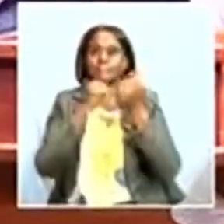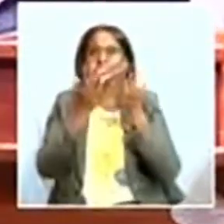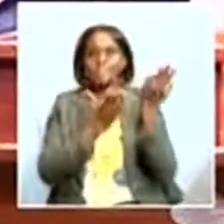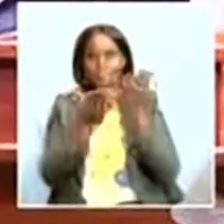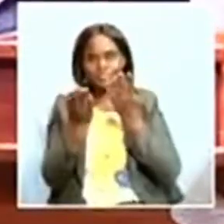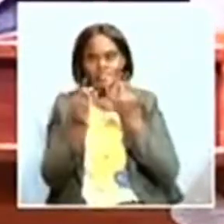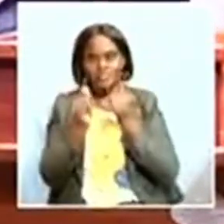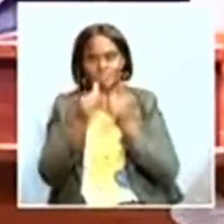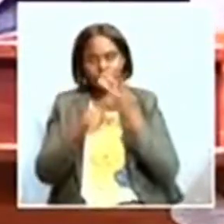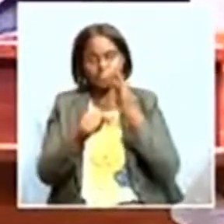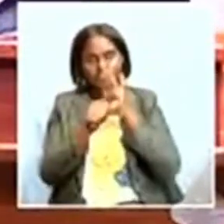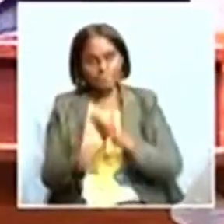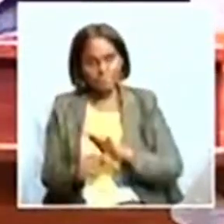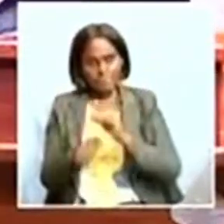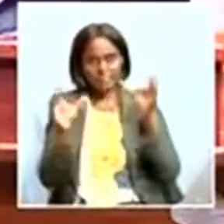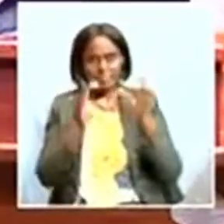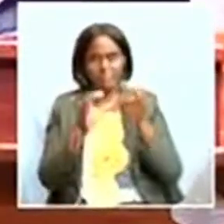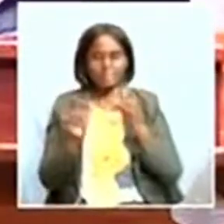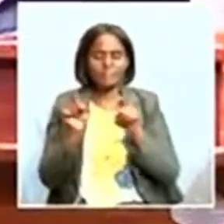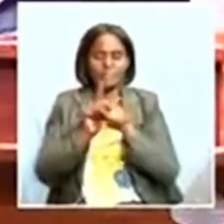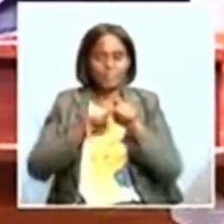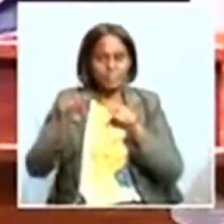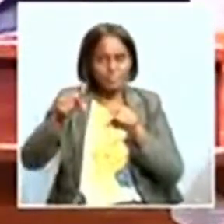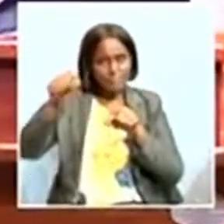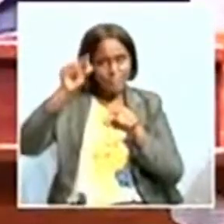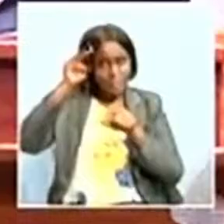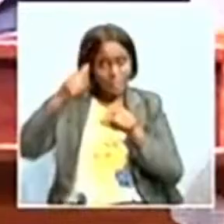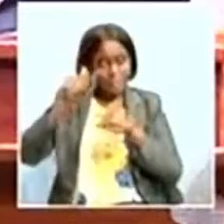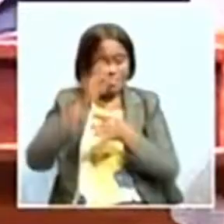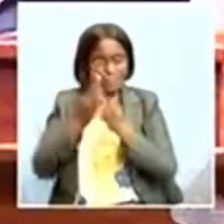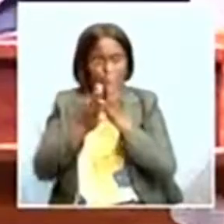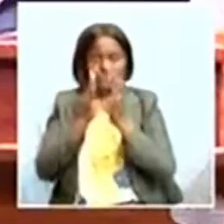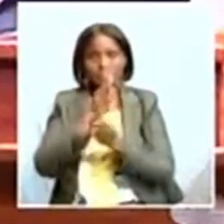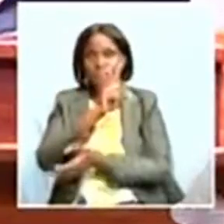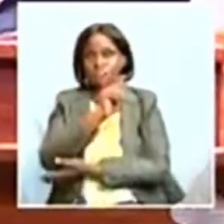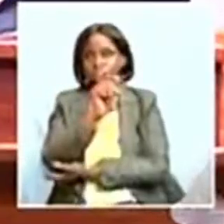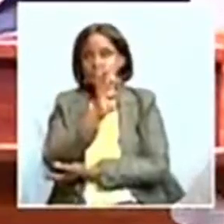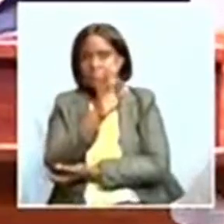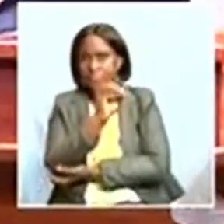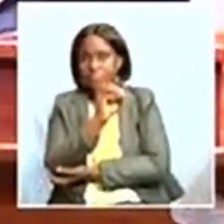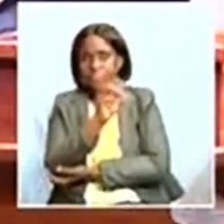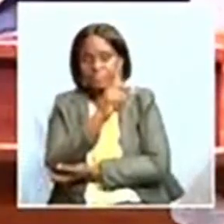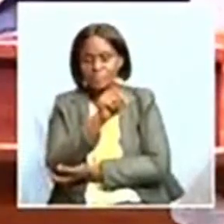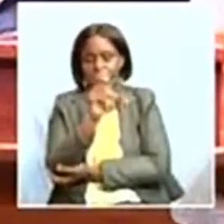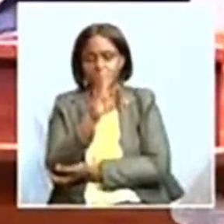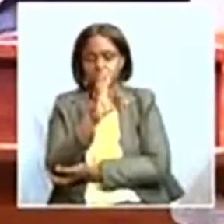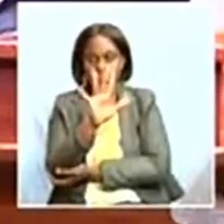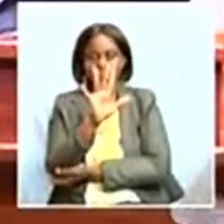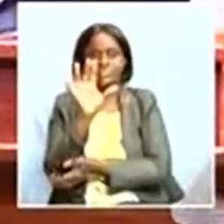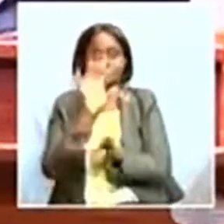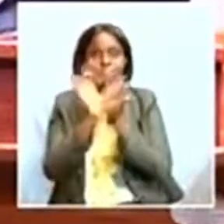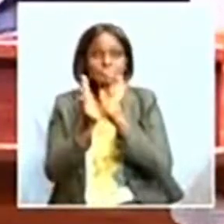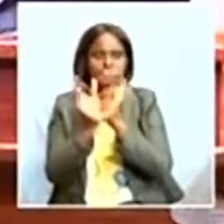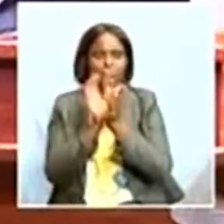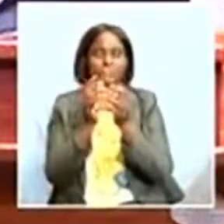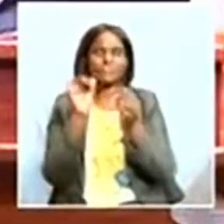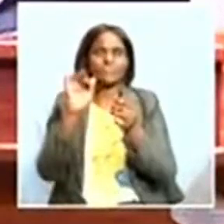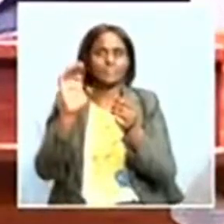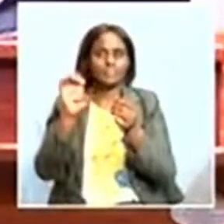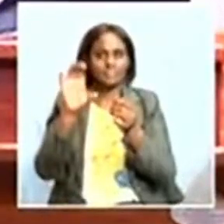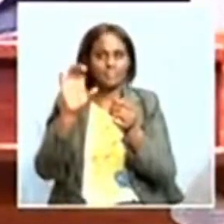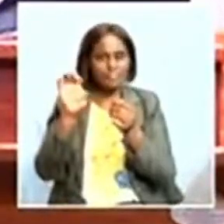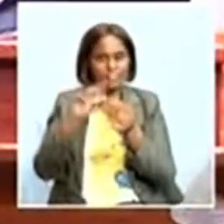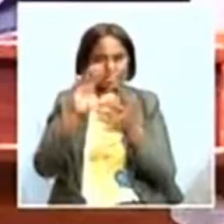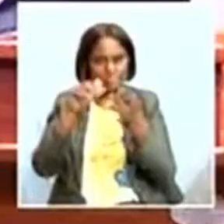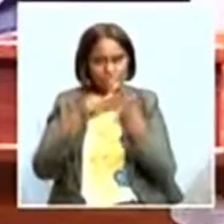and disadvantaged communities, the Ministry is constructing 145 satellite centers this year. These